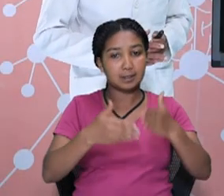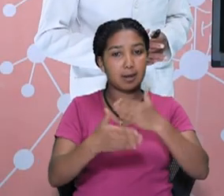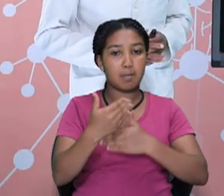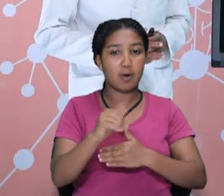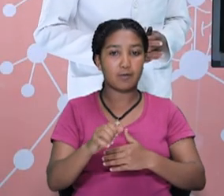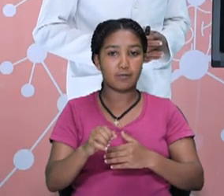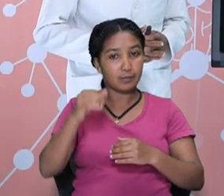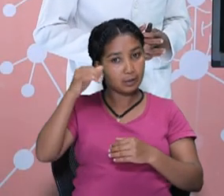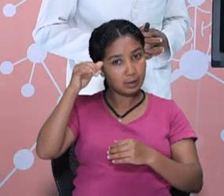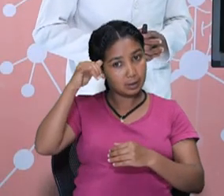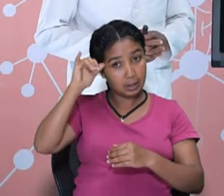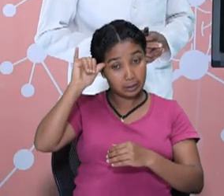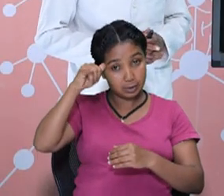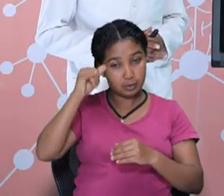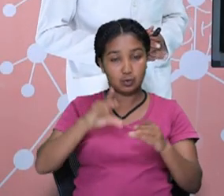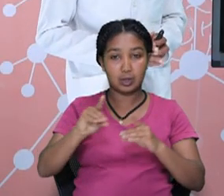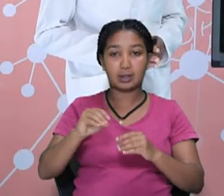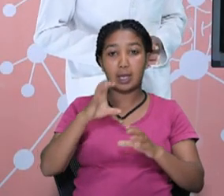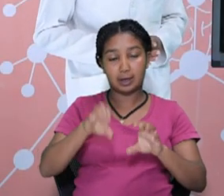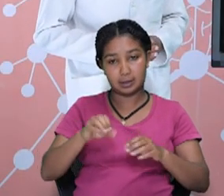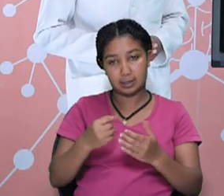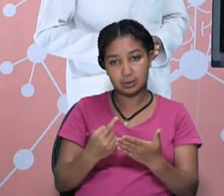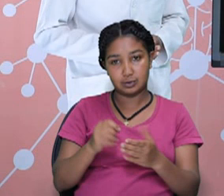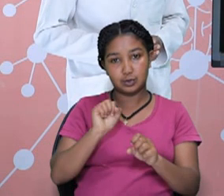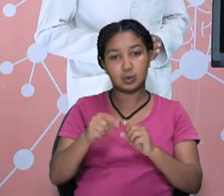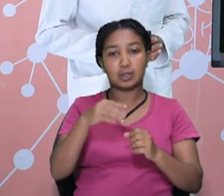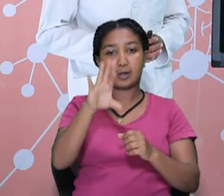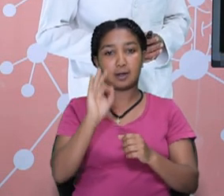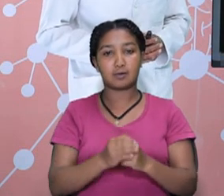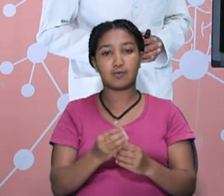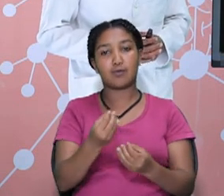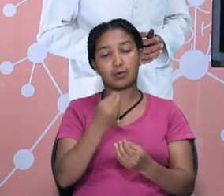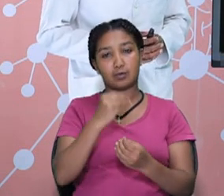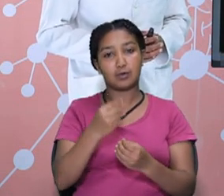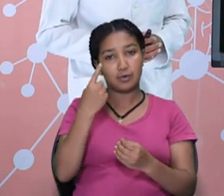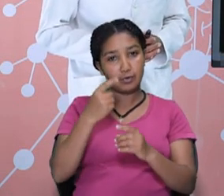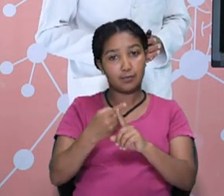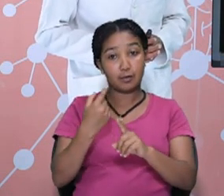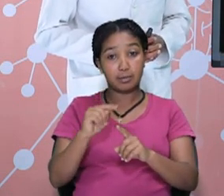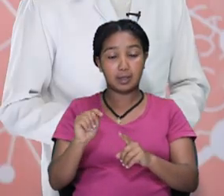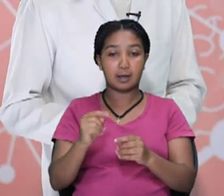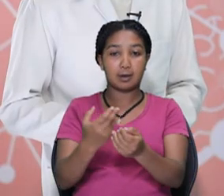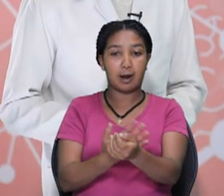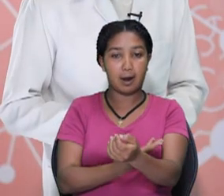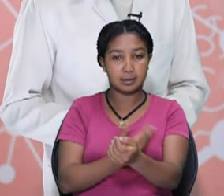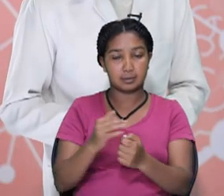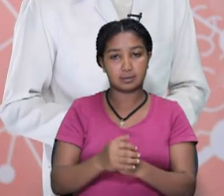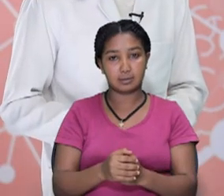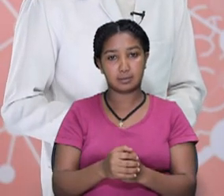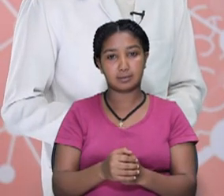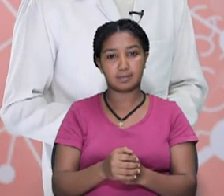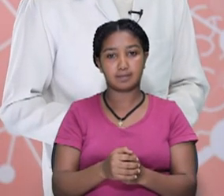of cattle during grazing. So they get food from the grass while the animals graze the